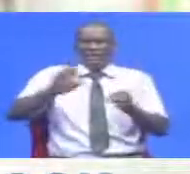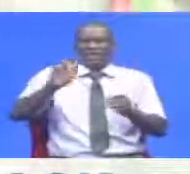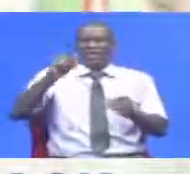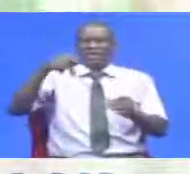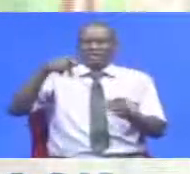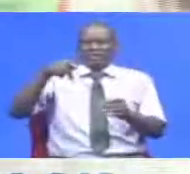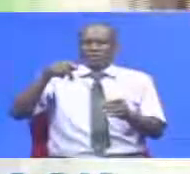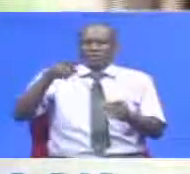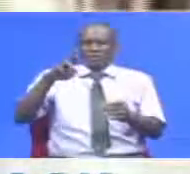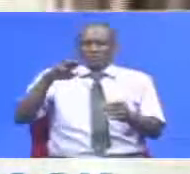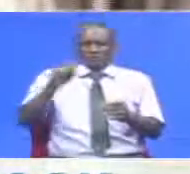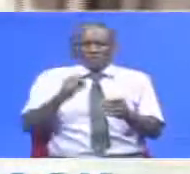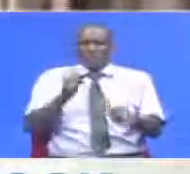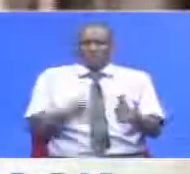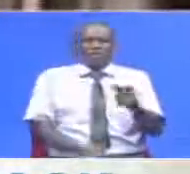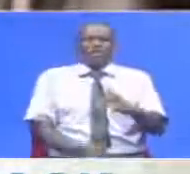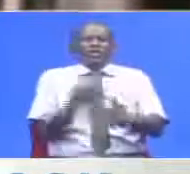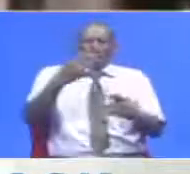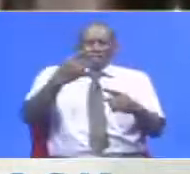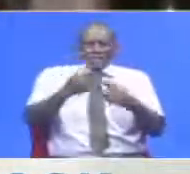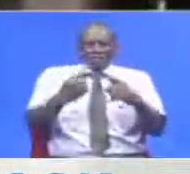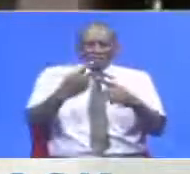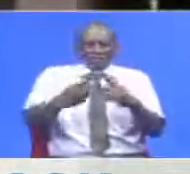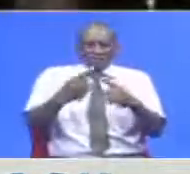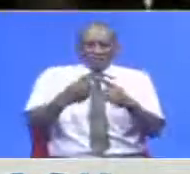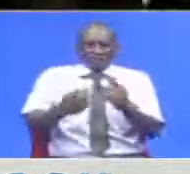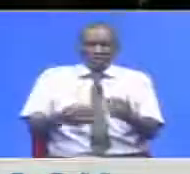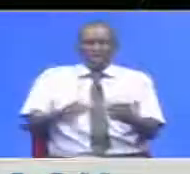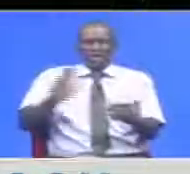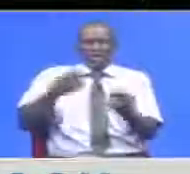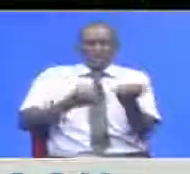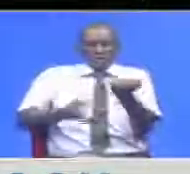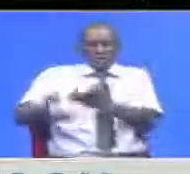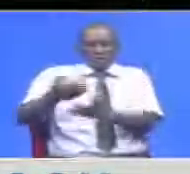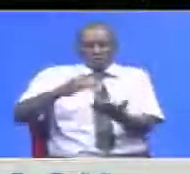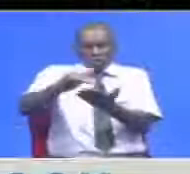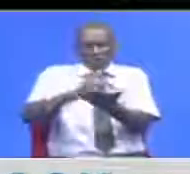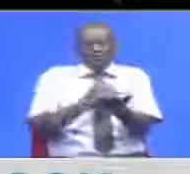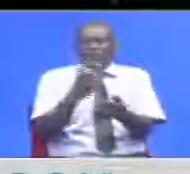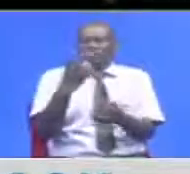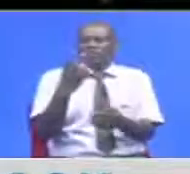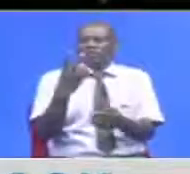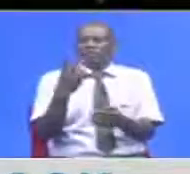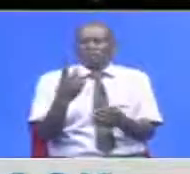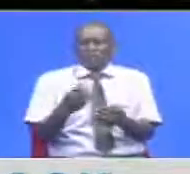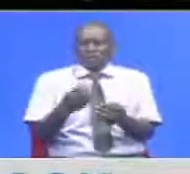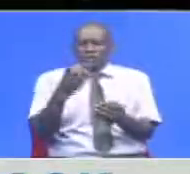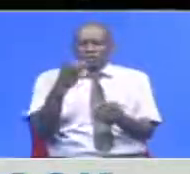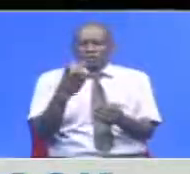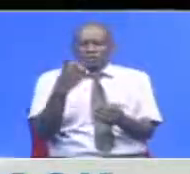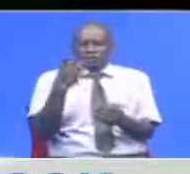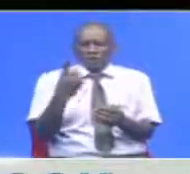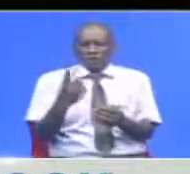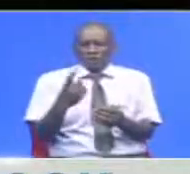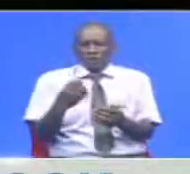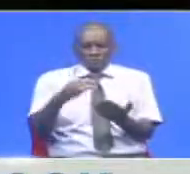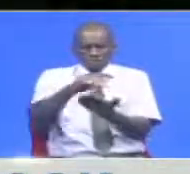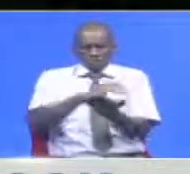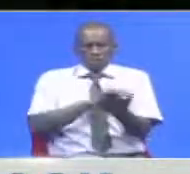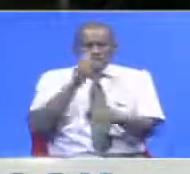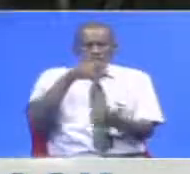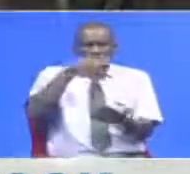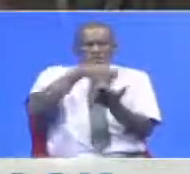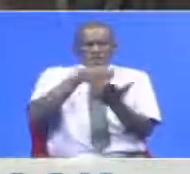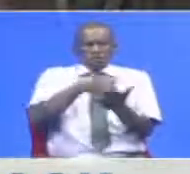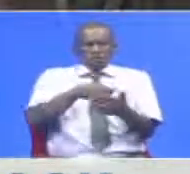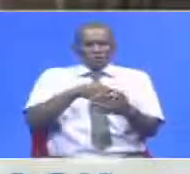is launched annually. Kenya Economic Report 2021. The 2021 edition that covers the